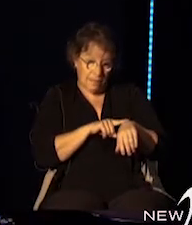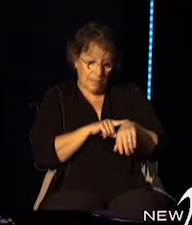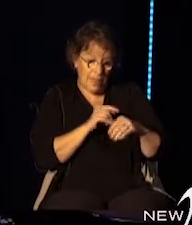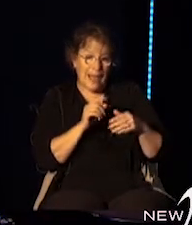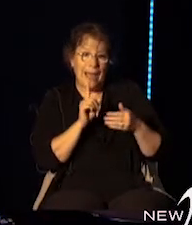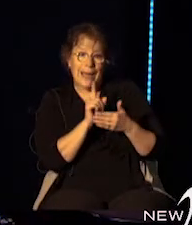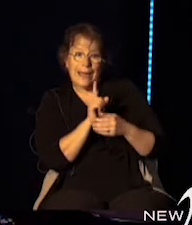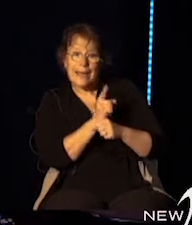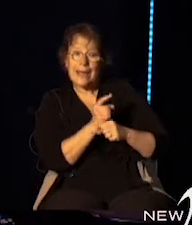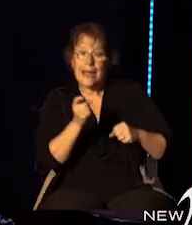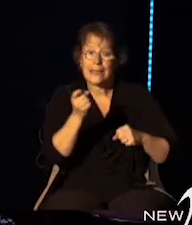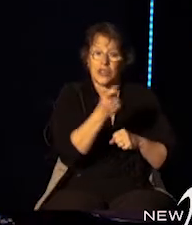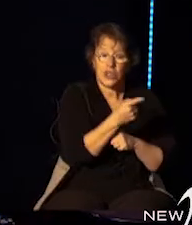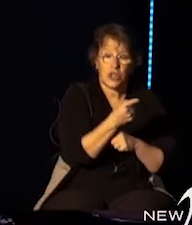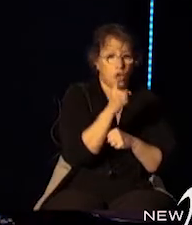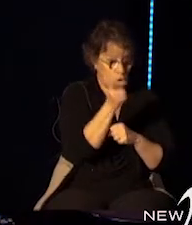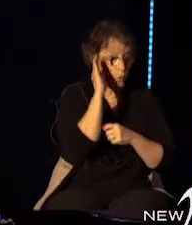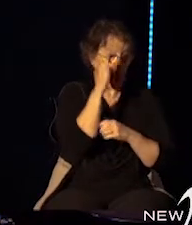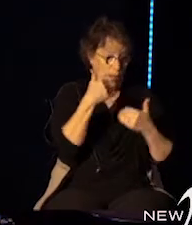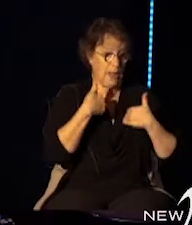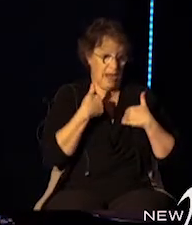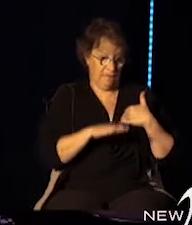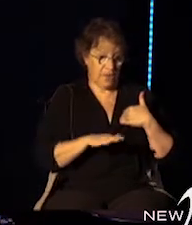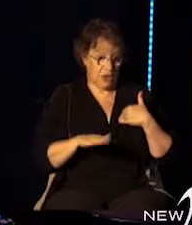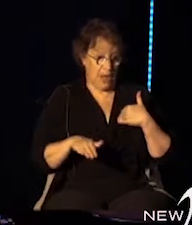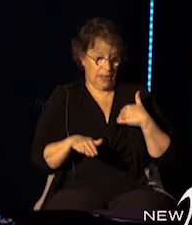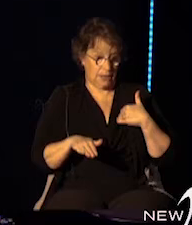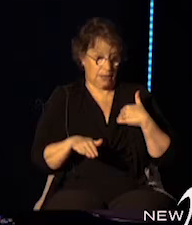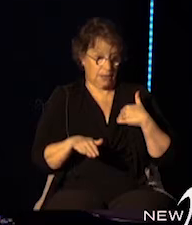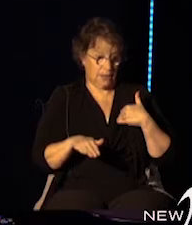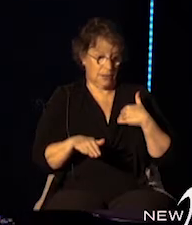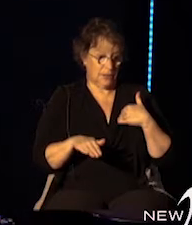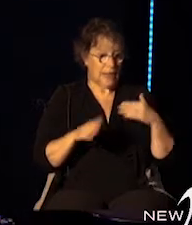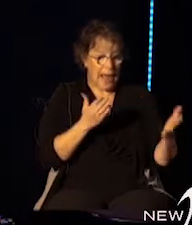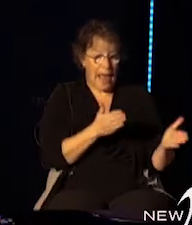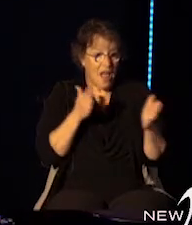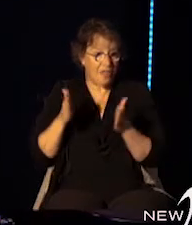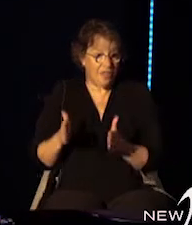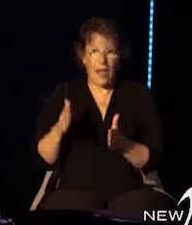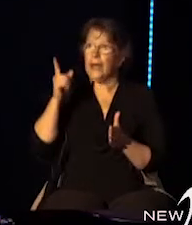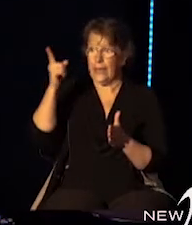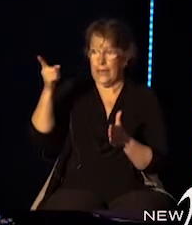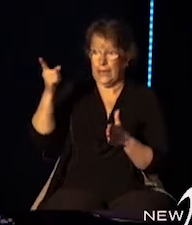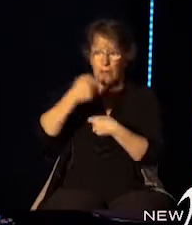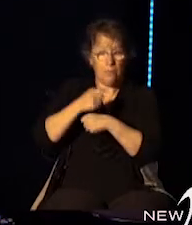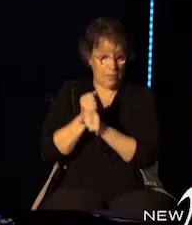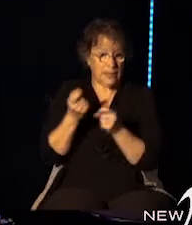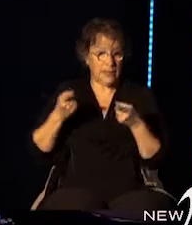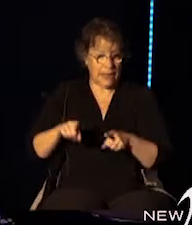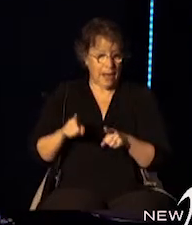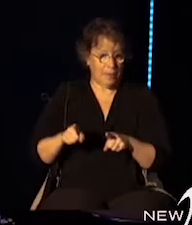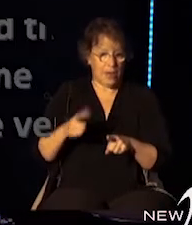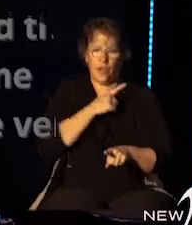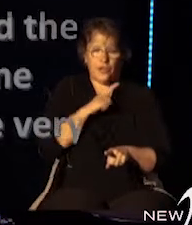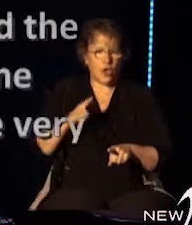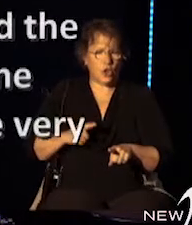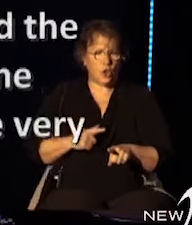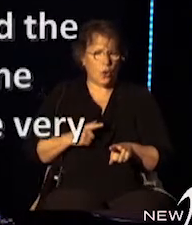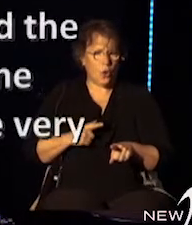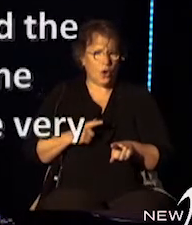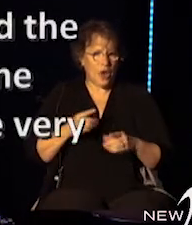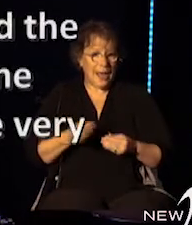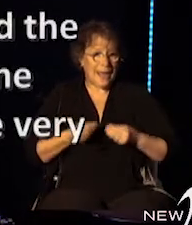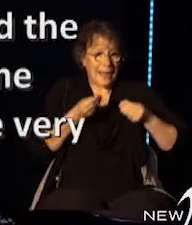But in Genesis 21, God fulfills his promise. Now the Lord was gracious to Sarah, as he